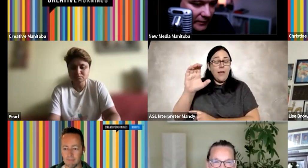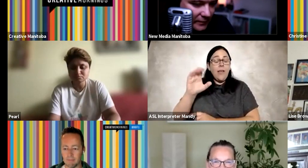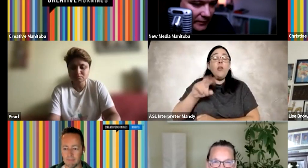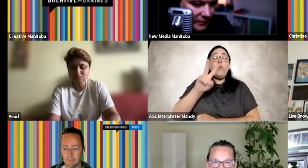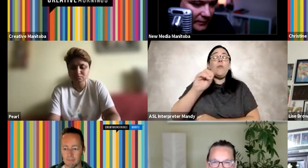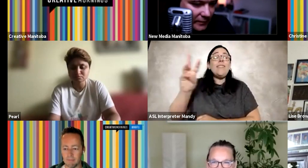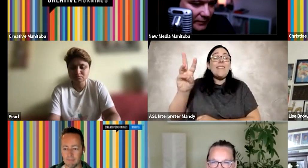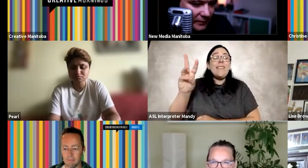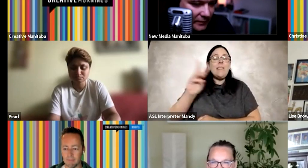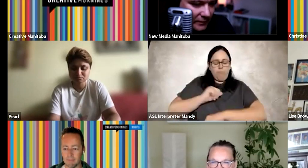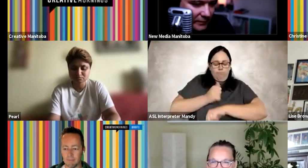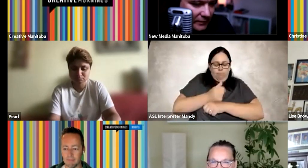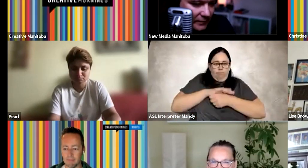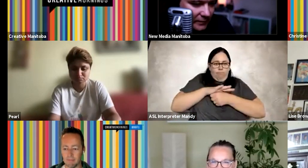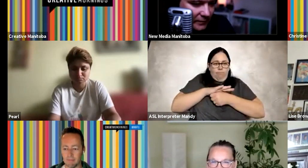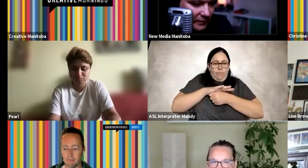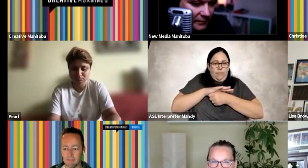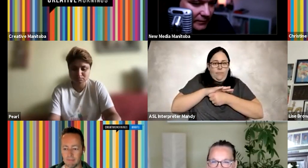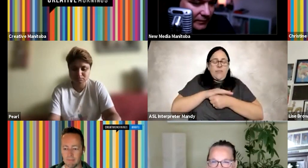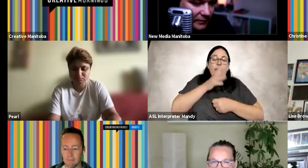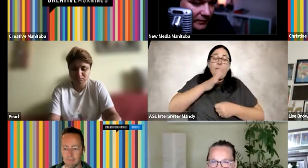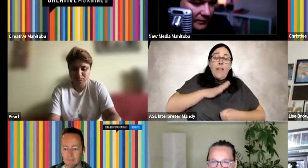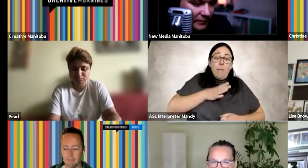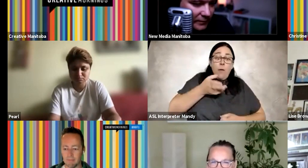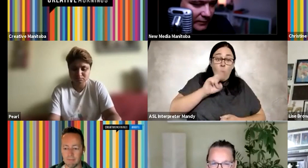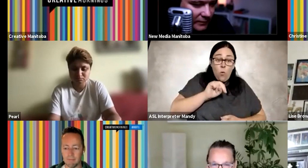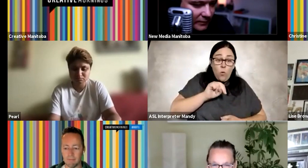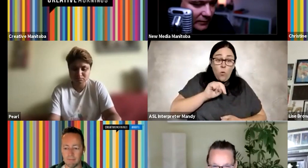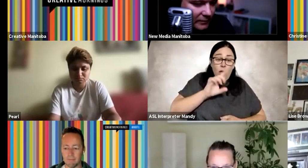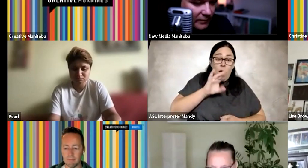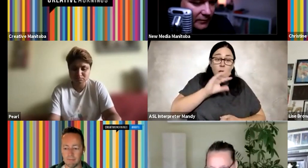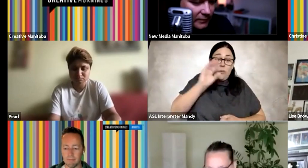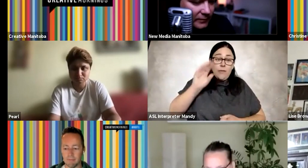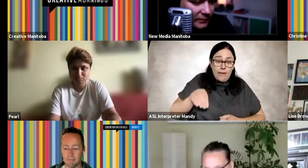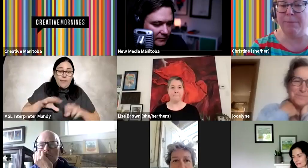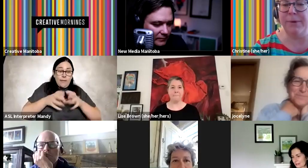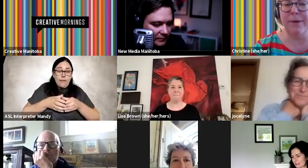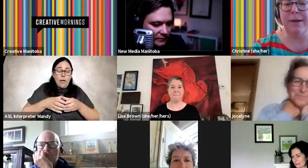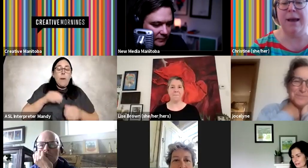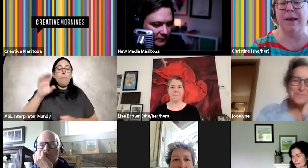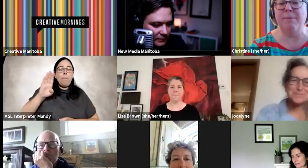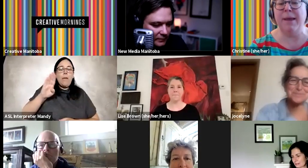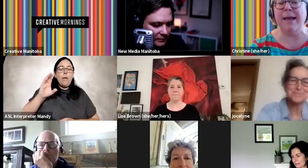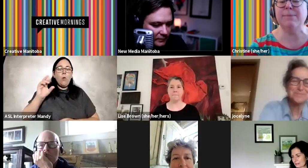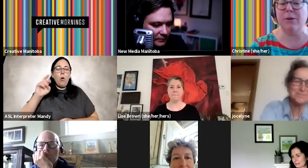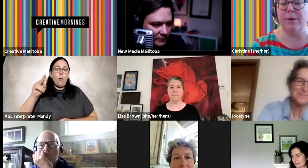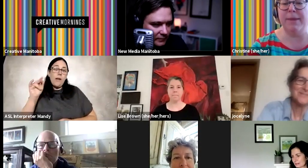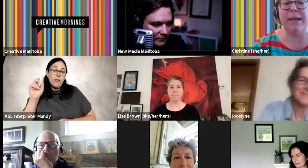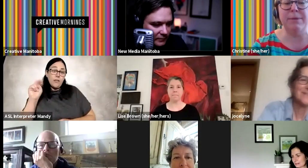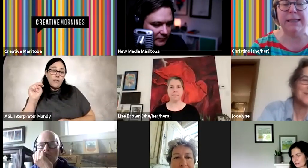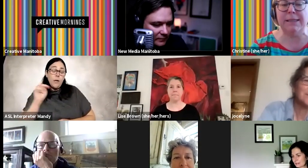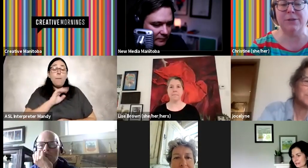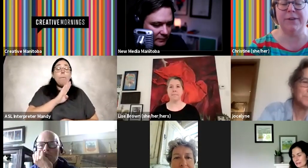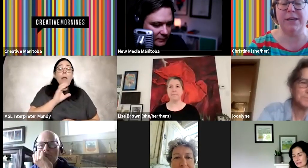local to Winnipeg, 100% female owned B Corporation. A B Corp, as a B Corp,